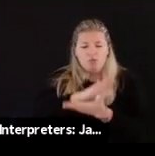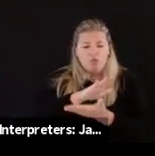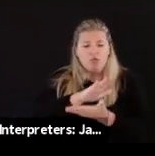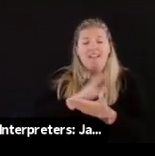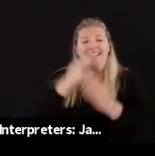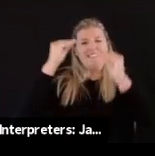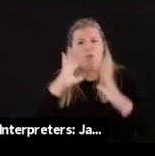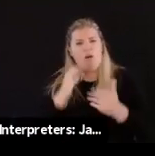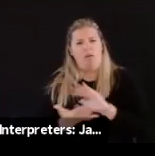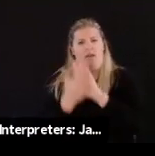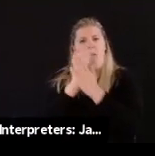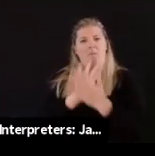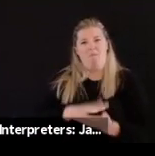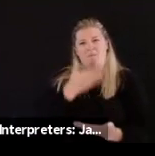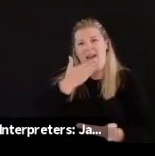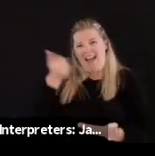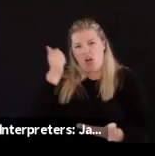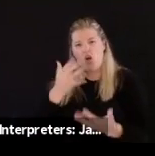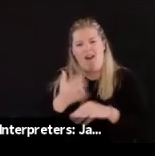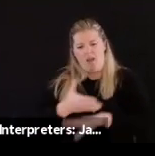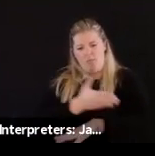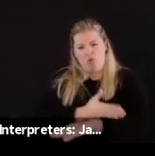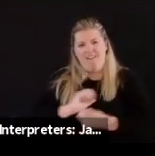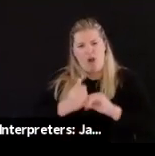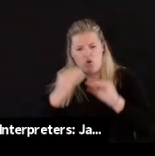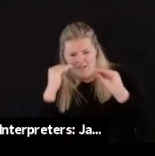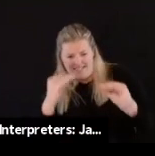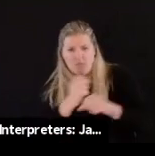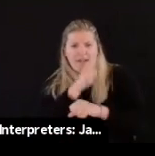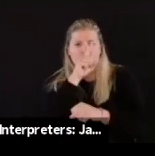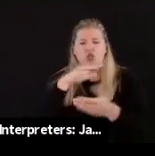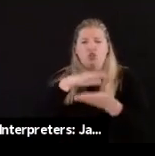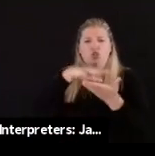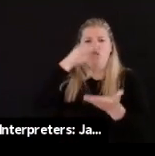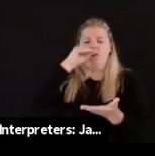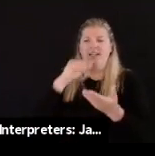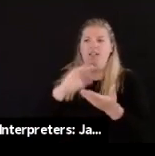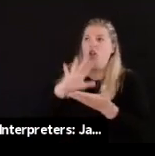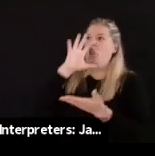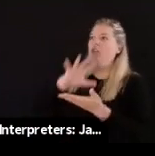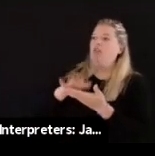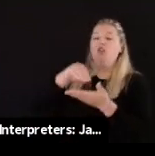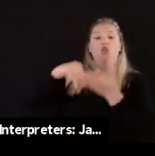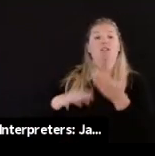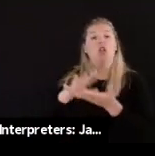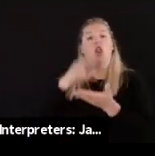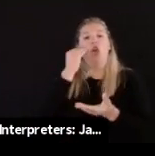at helping students learn in a way that's more authentic and engaging and empowering.